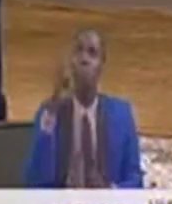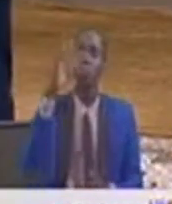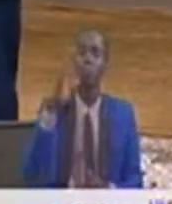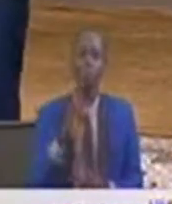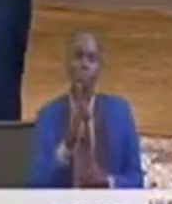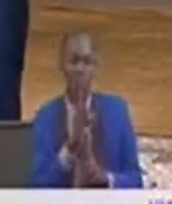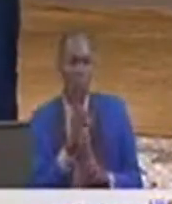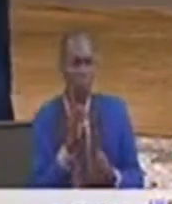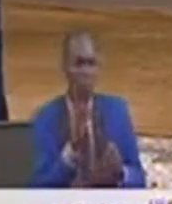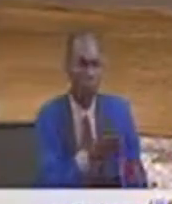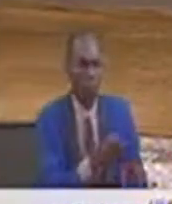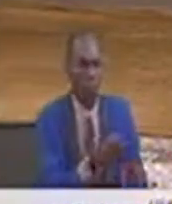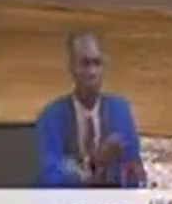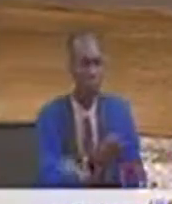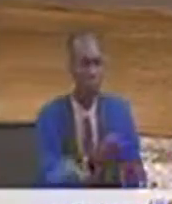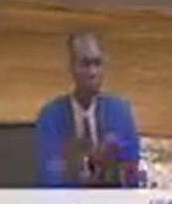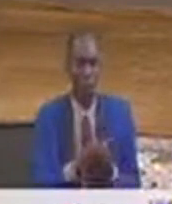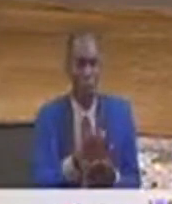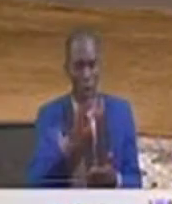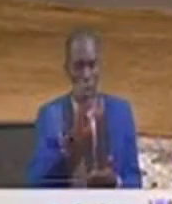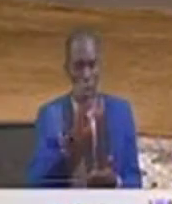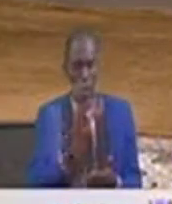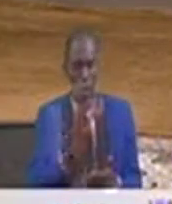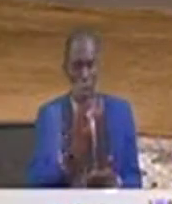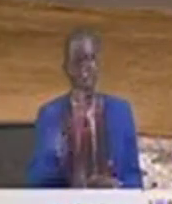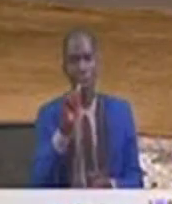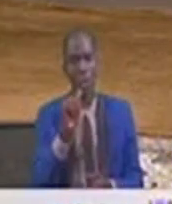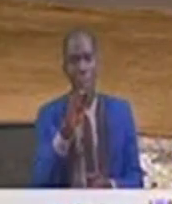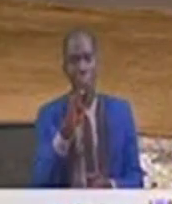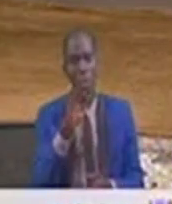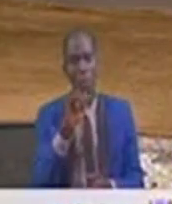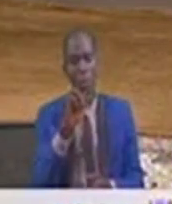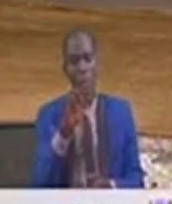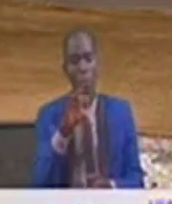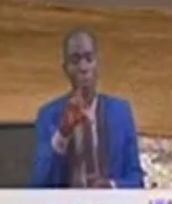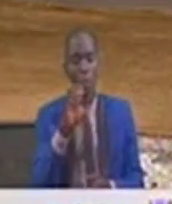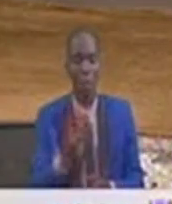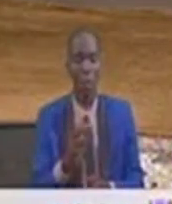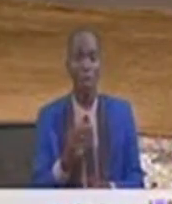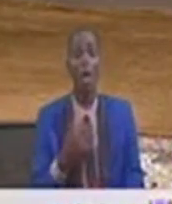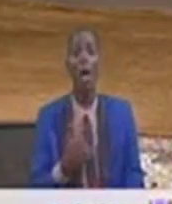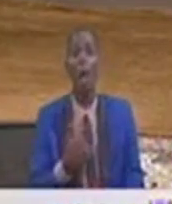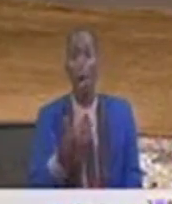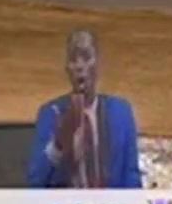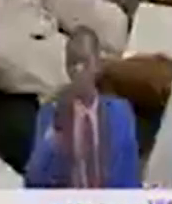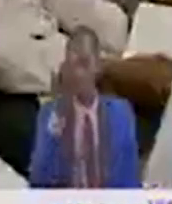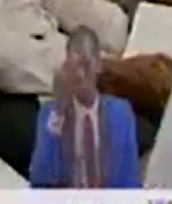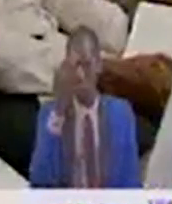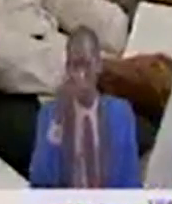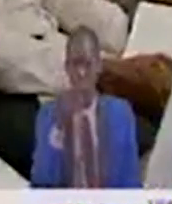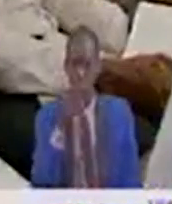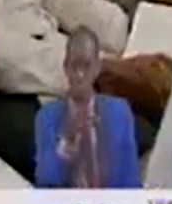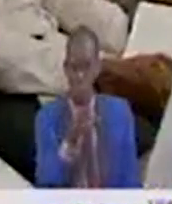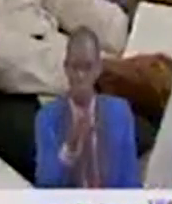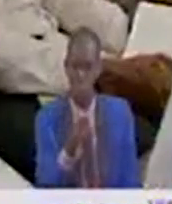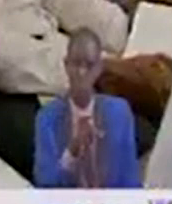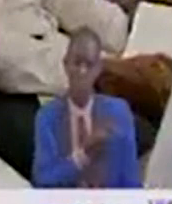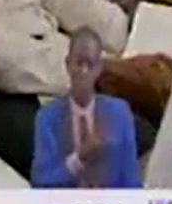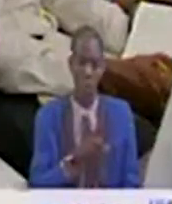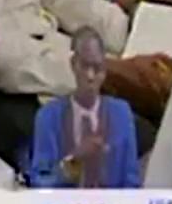him in a dream, yes, I know that thou didst this in the integrity